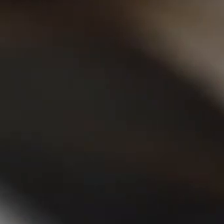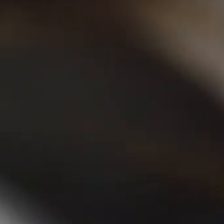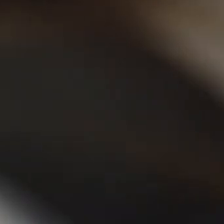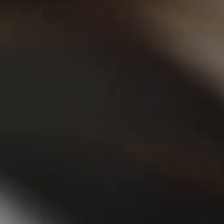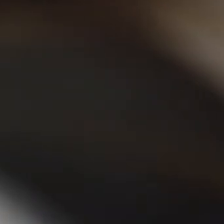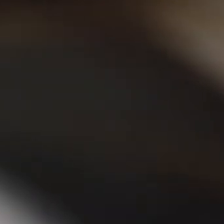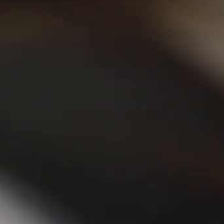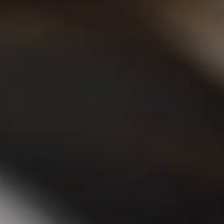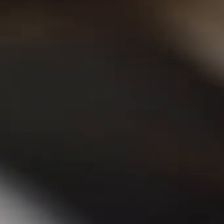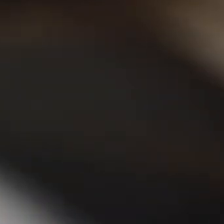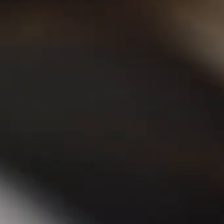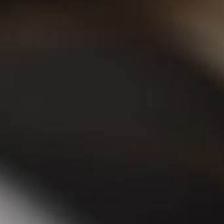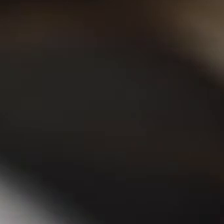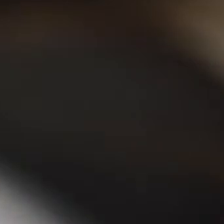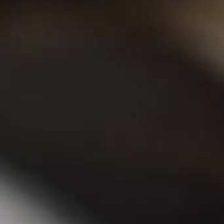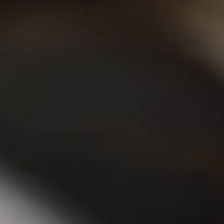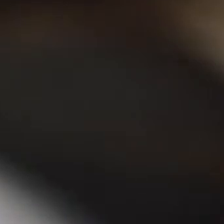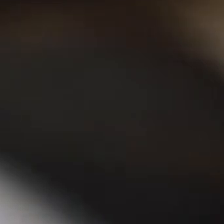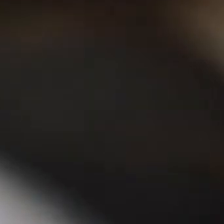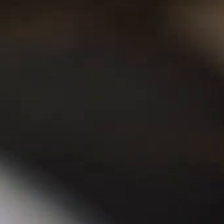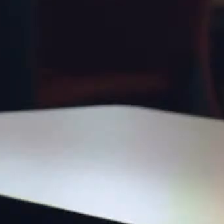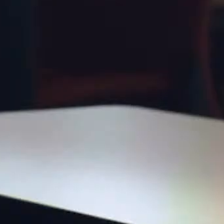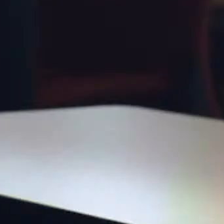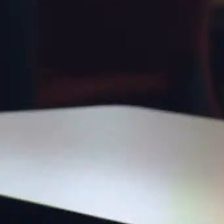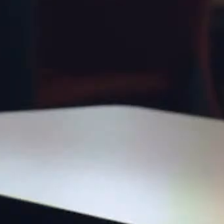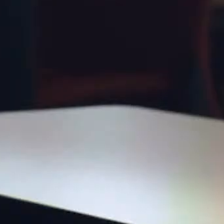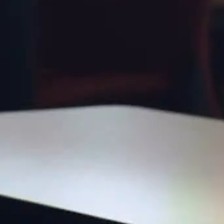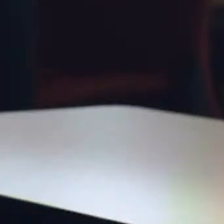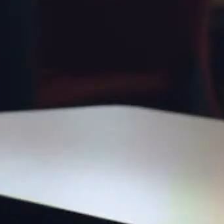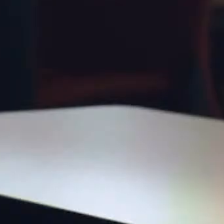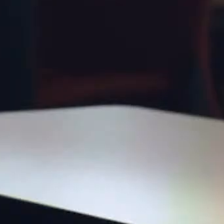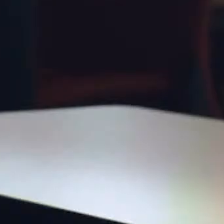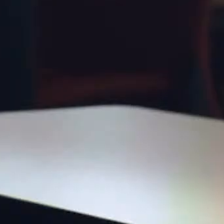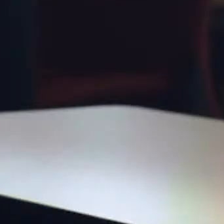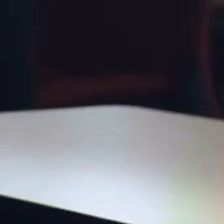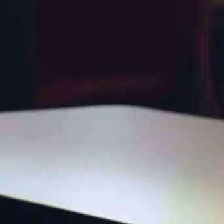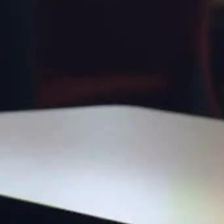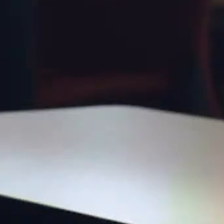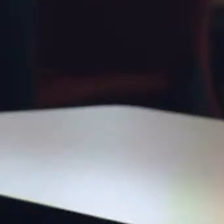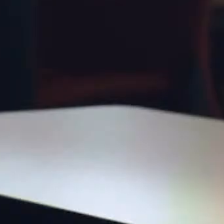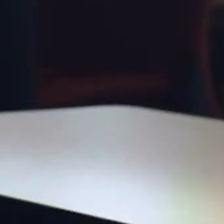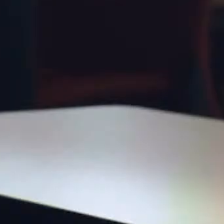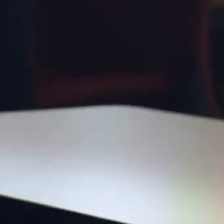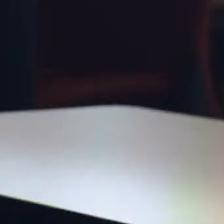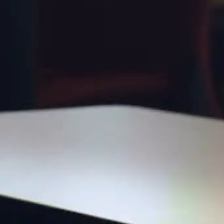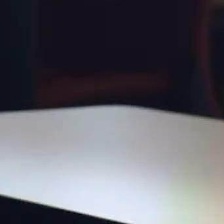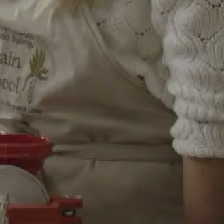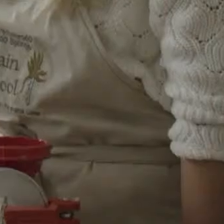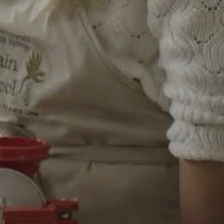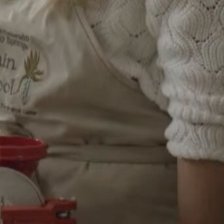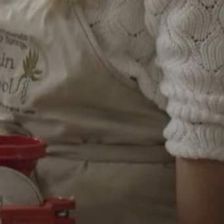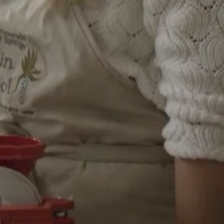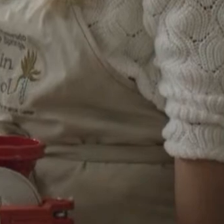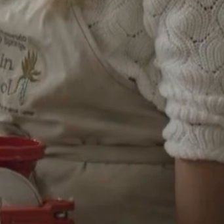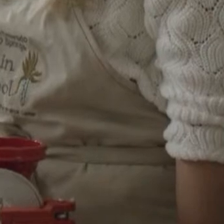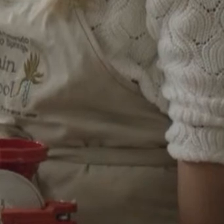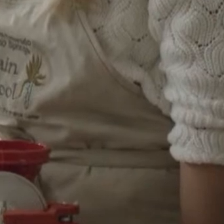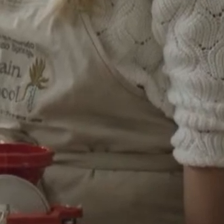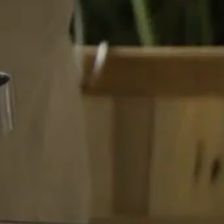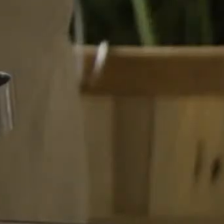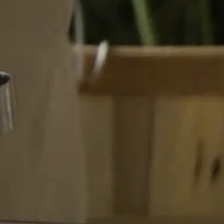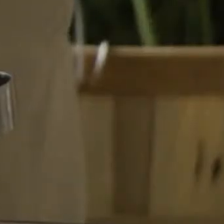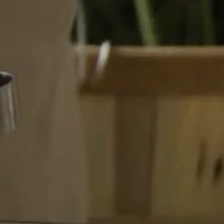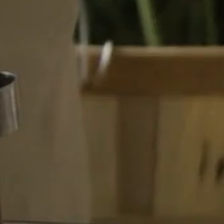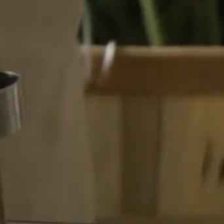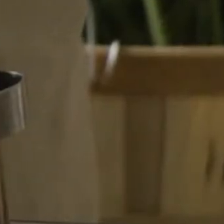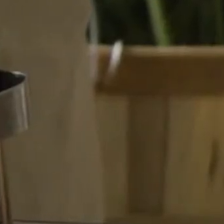5 typical classrooms, 5 didactic lecture type classrooms. So the rest, 9 of them are actually instructional laboratories,